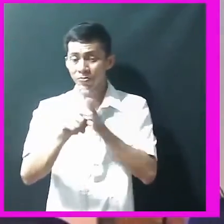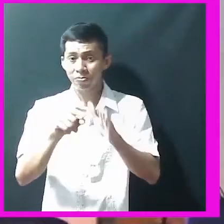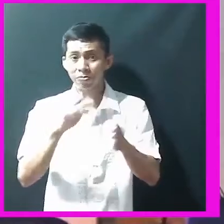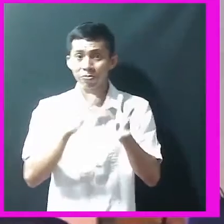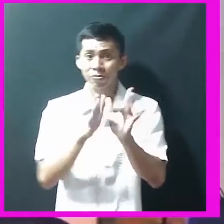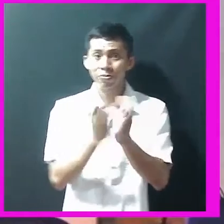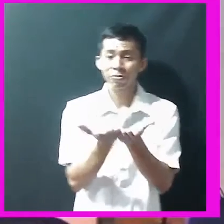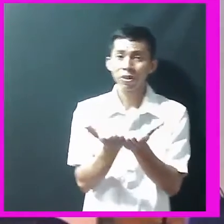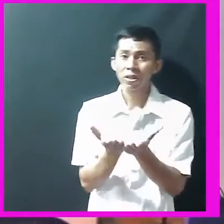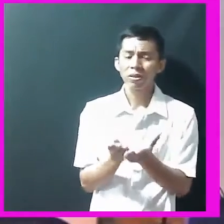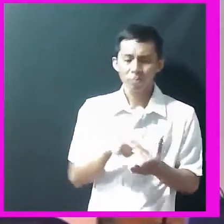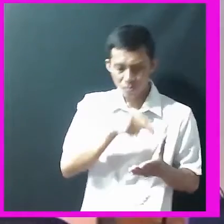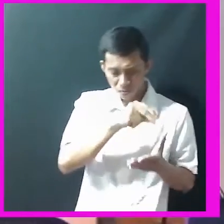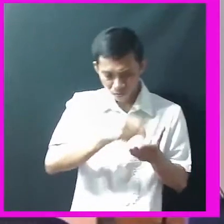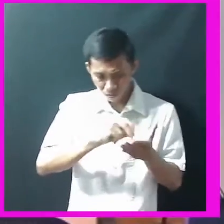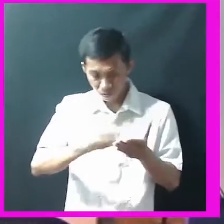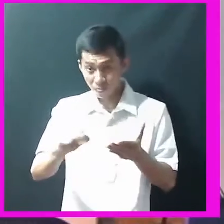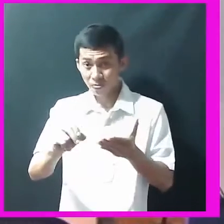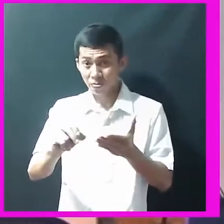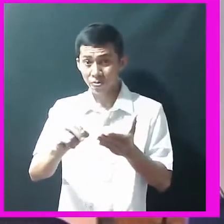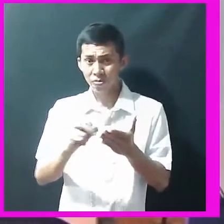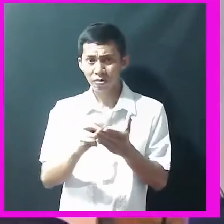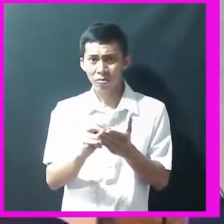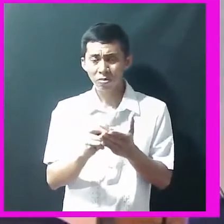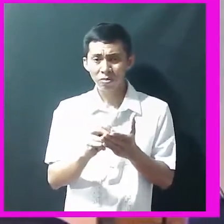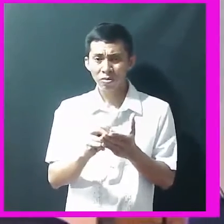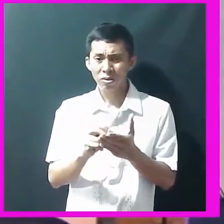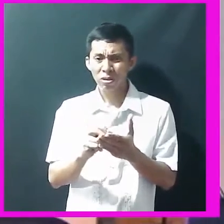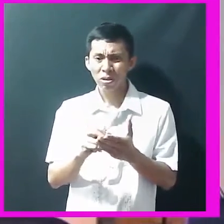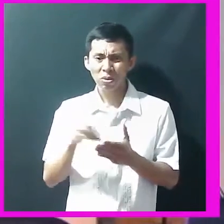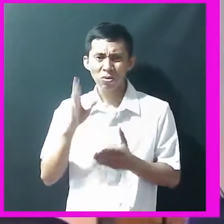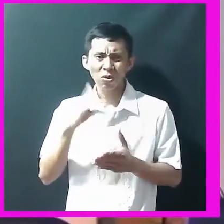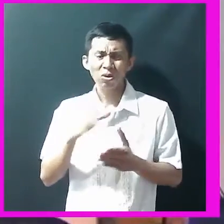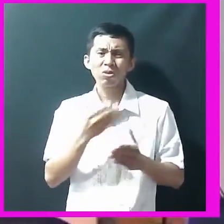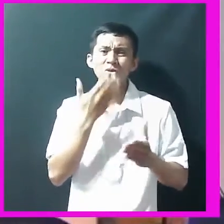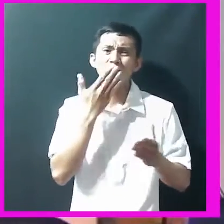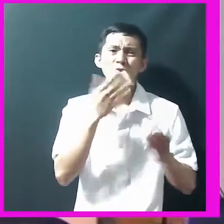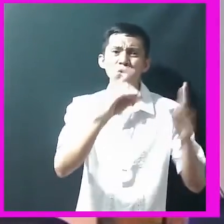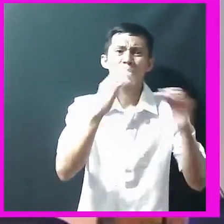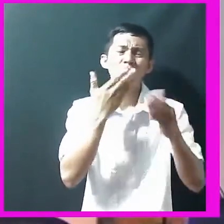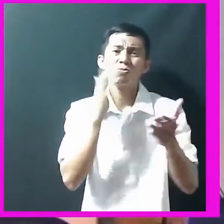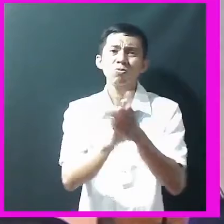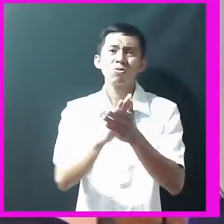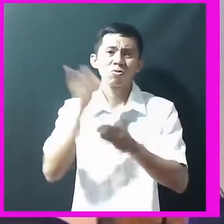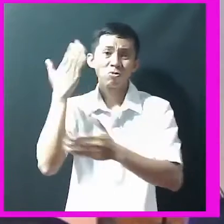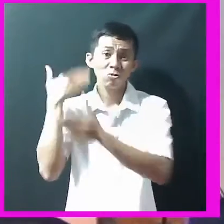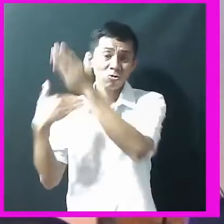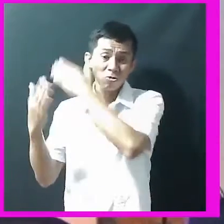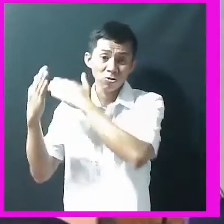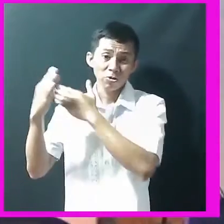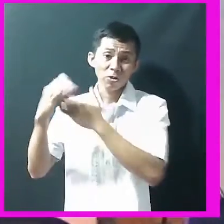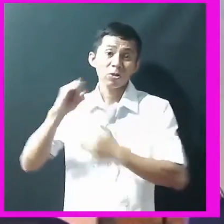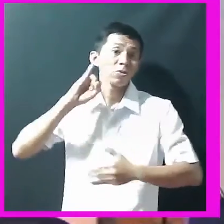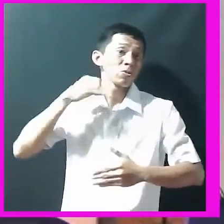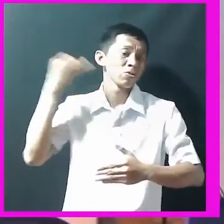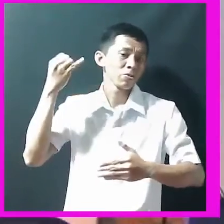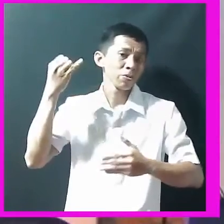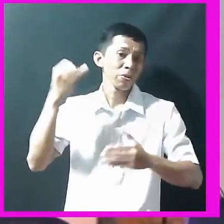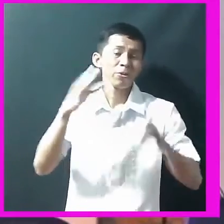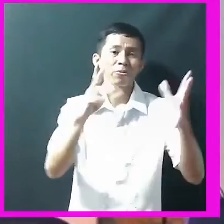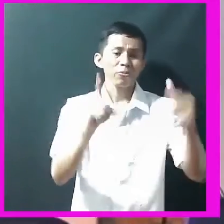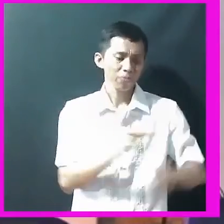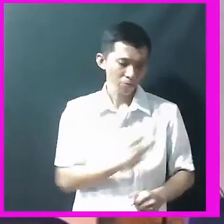scripture, right after the dark betrayal of the Garden of Gethsemane, they brought the lovingly Lord Jesus